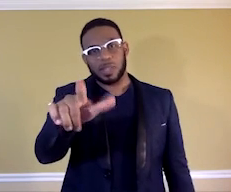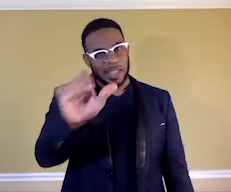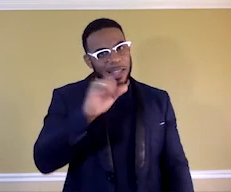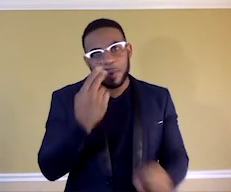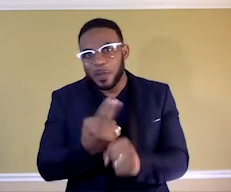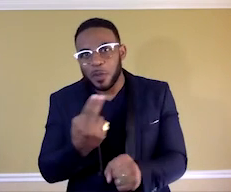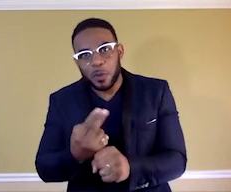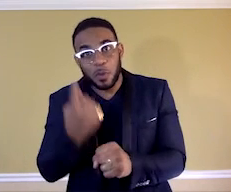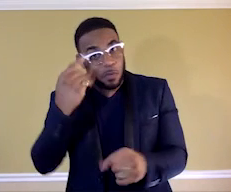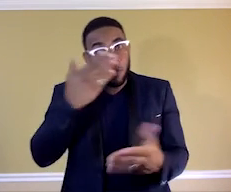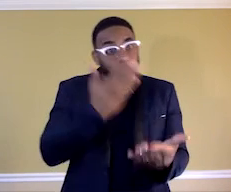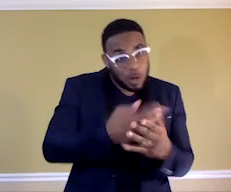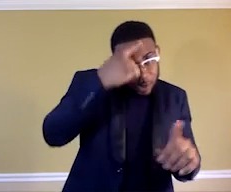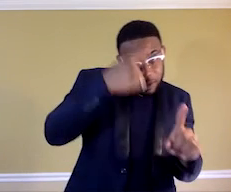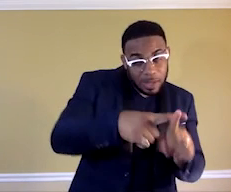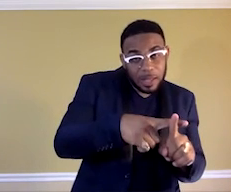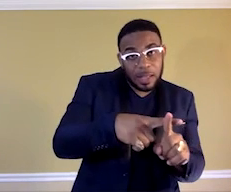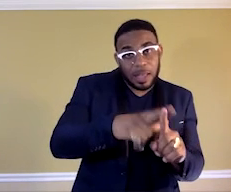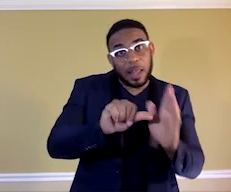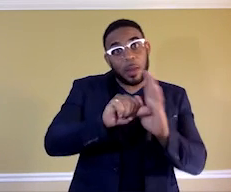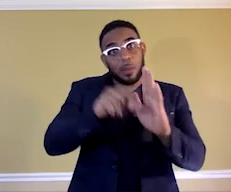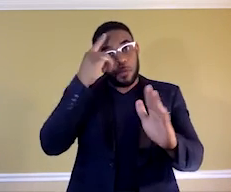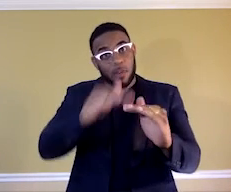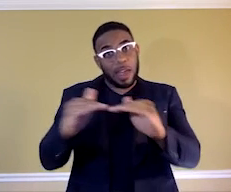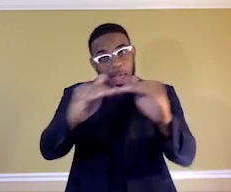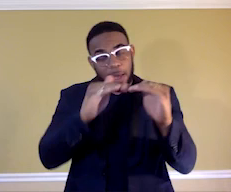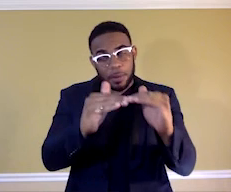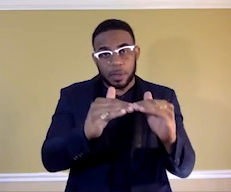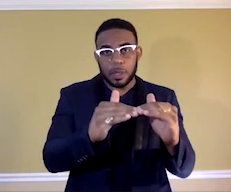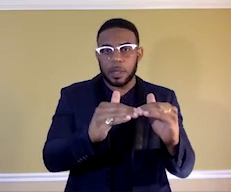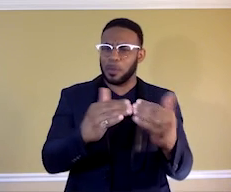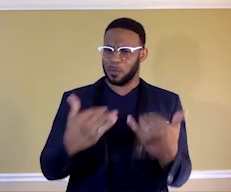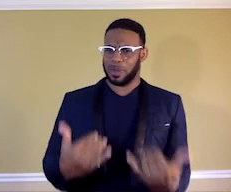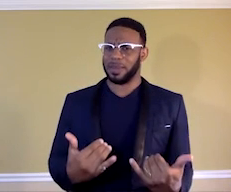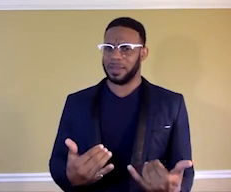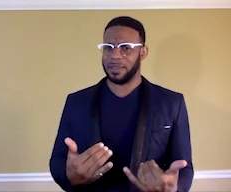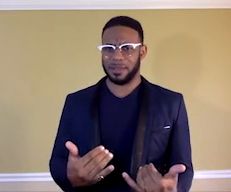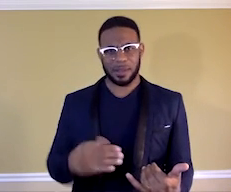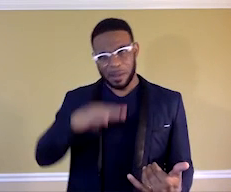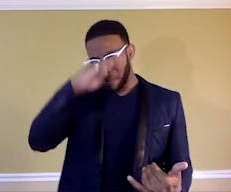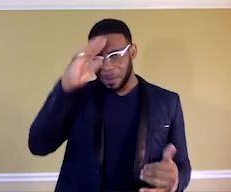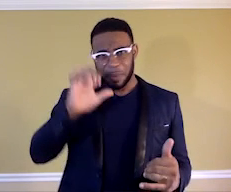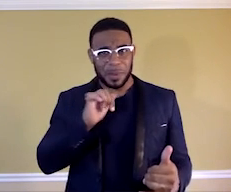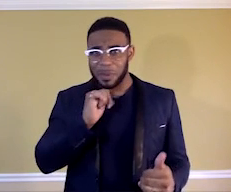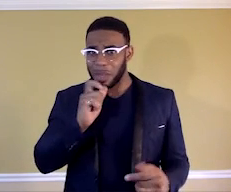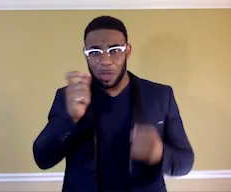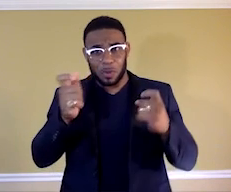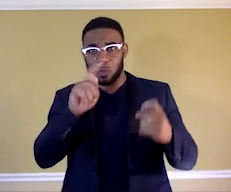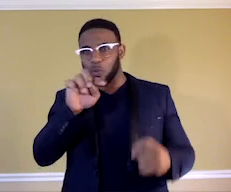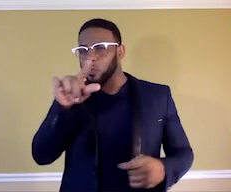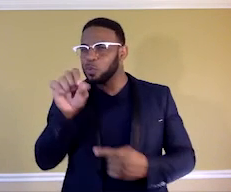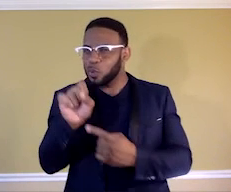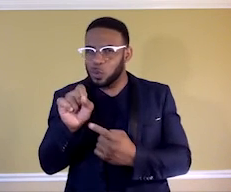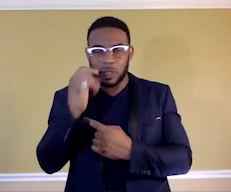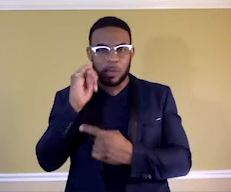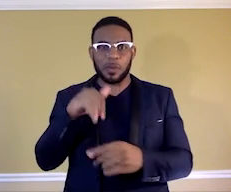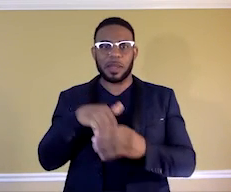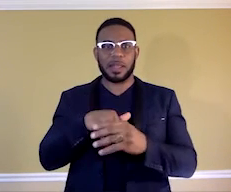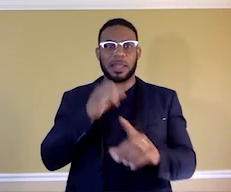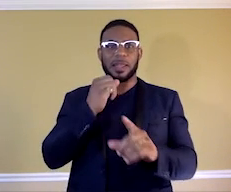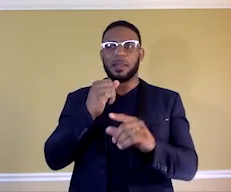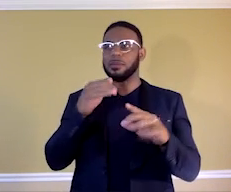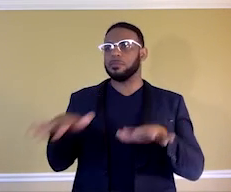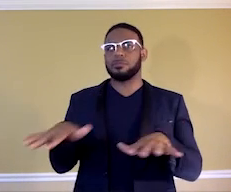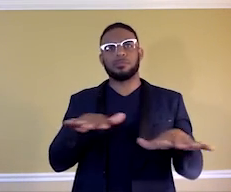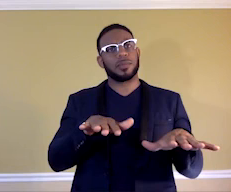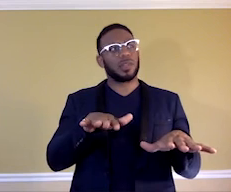be used for good and to push for equity. But right now, Black people do not control the tools, and we're at an impasse